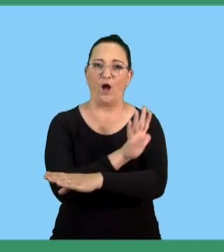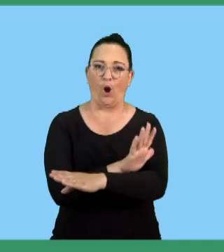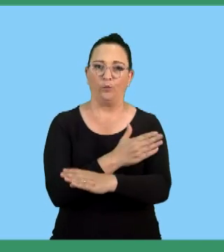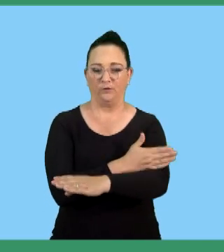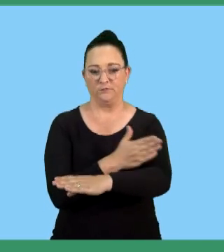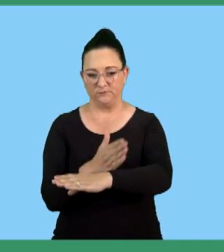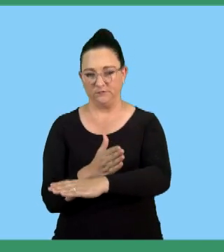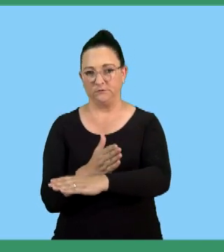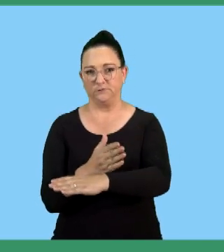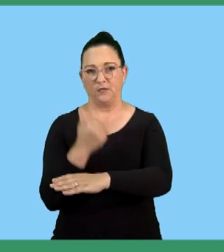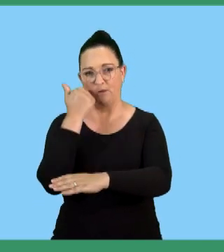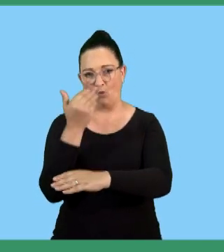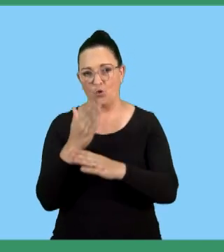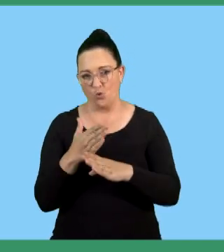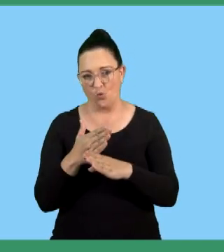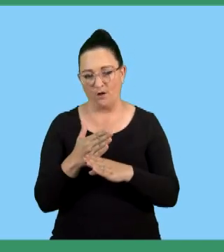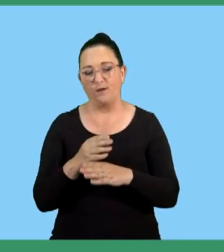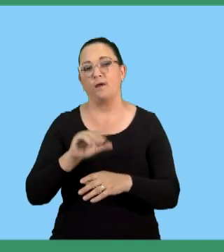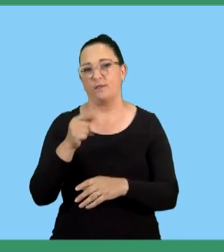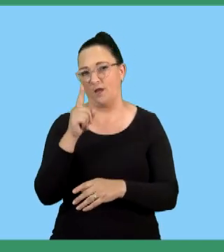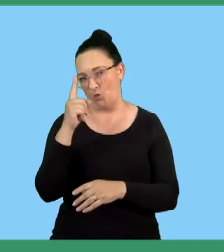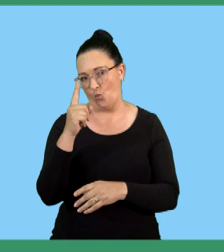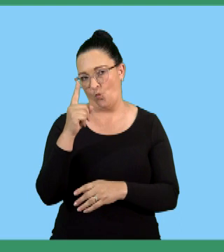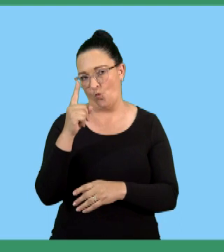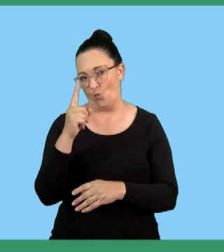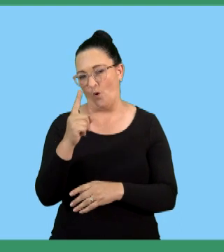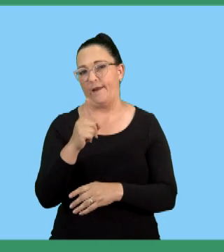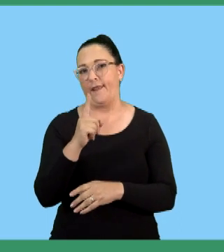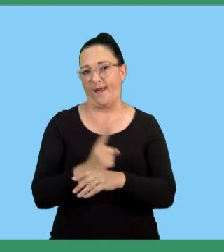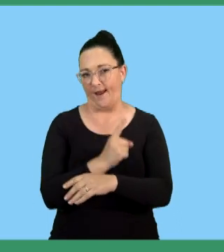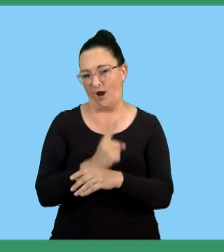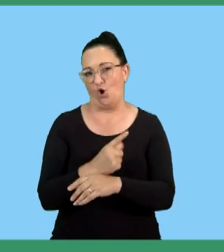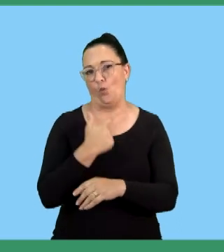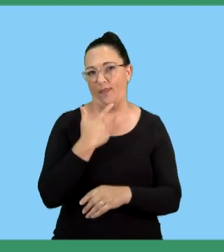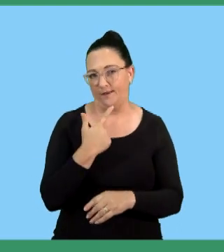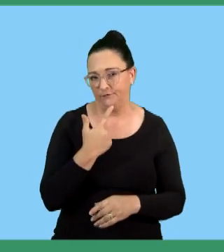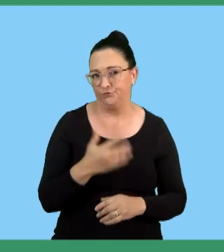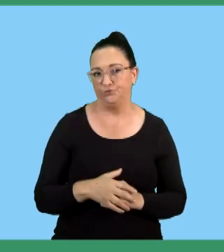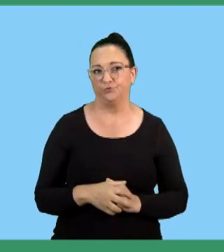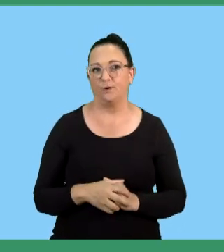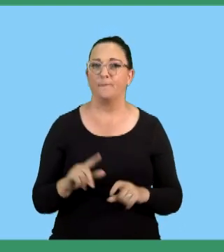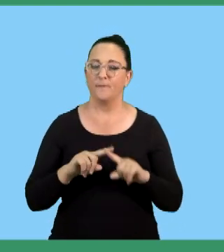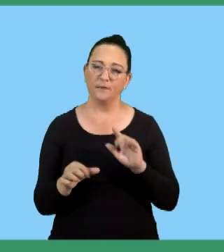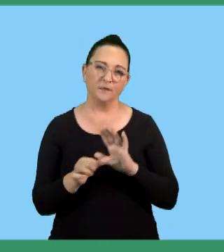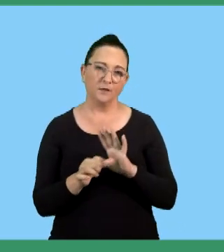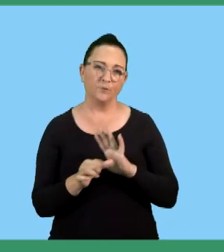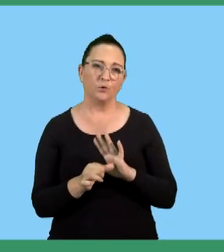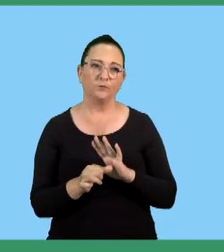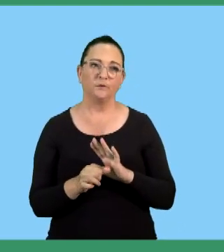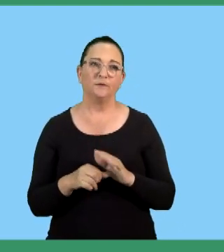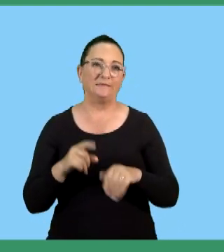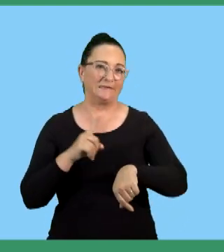of work. So at least after 5 continuous hours of work, then you need to get 60 minutes. It's very important that you master